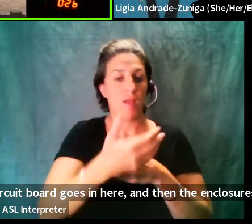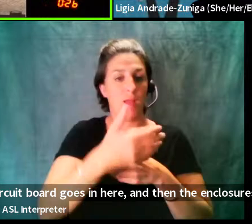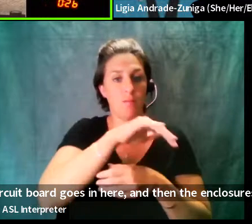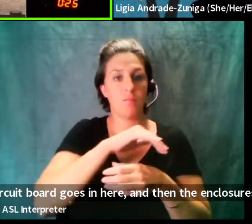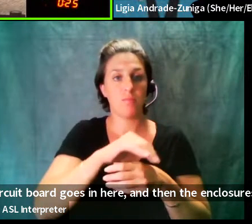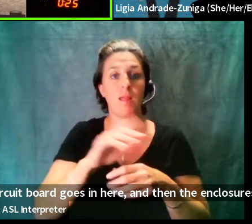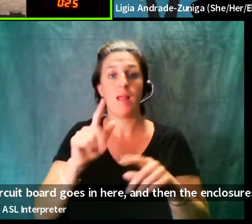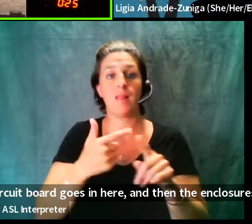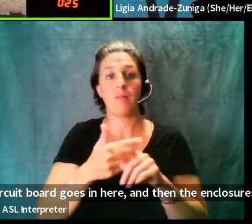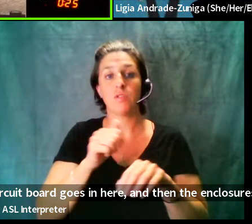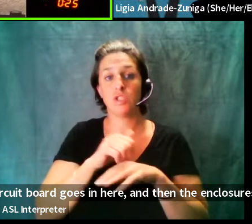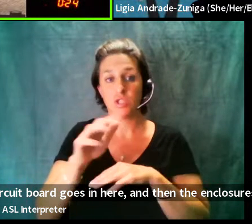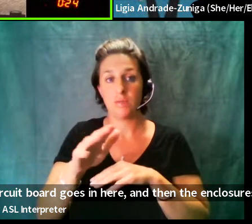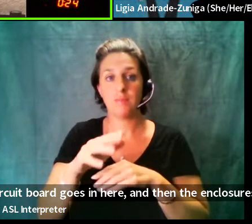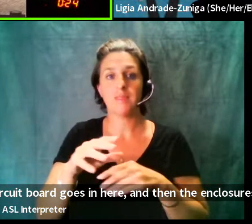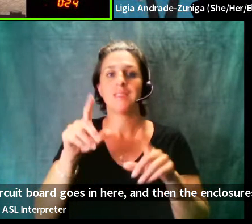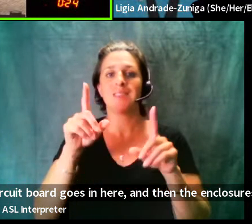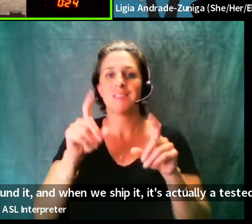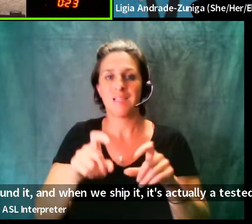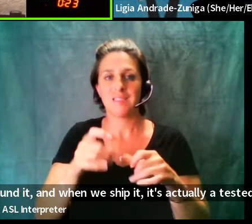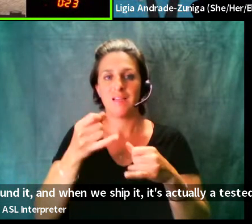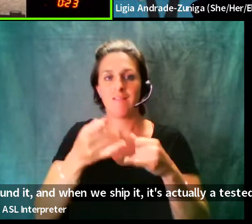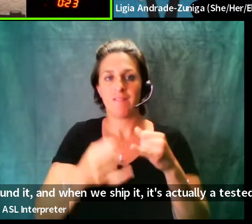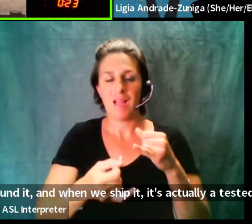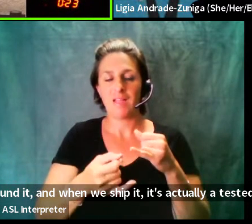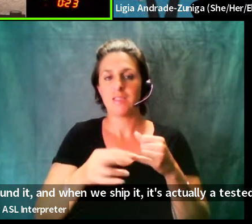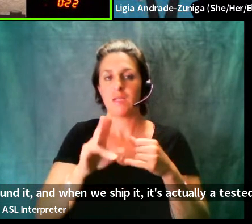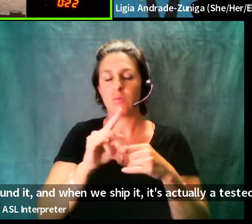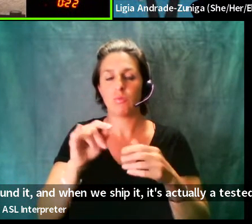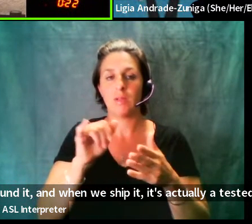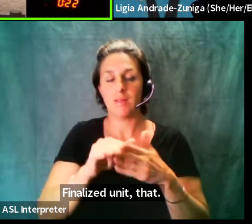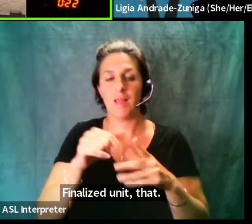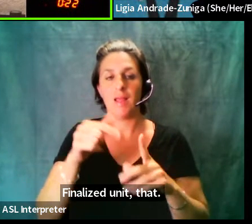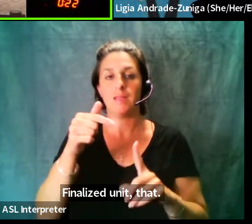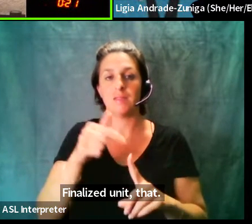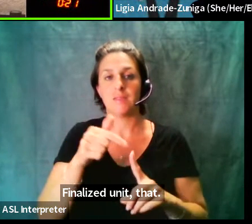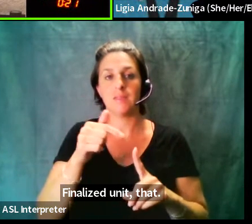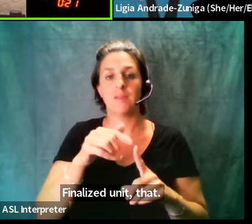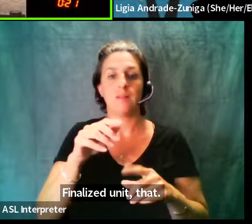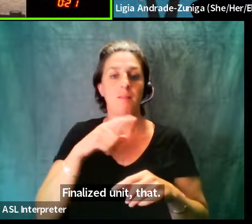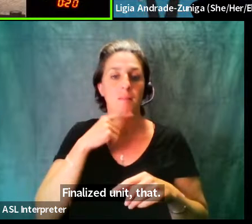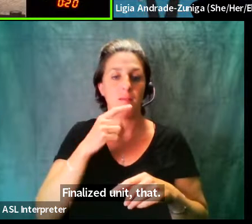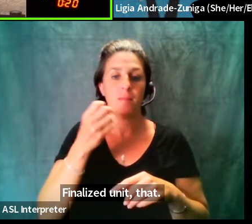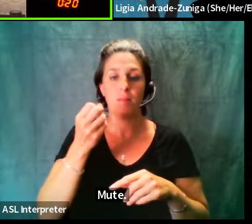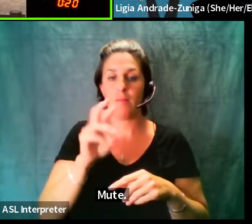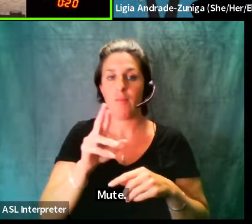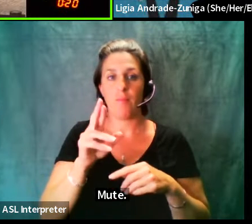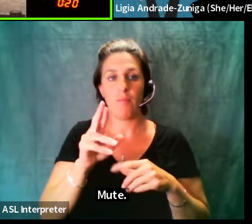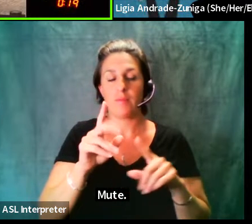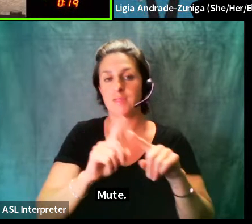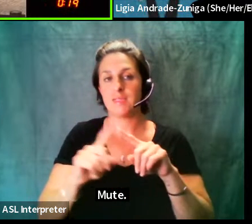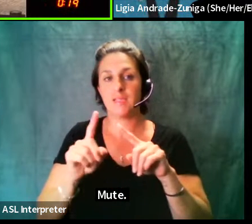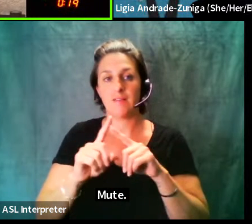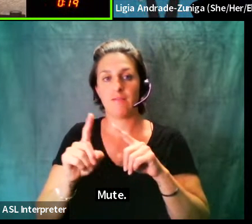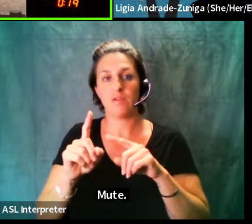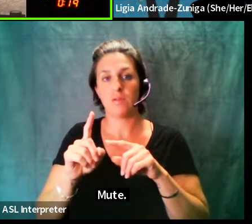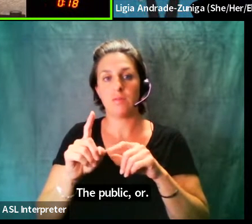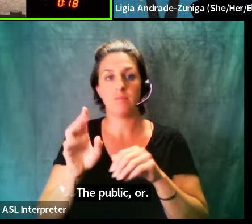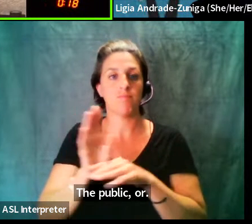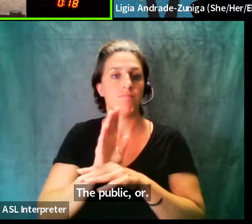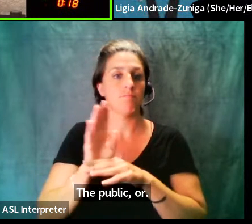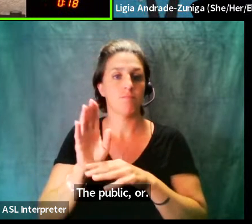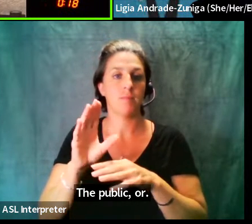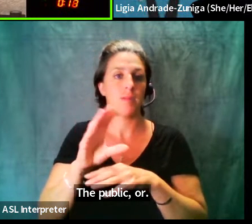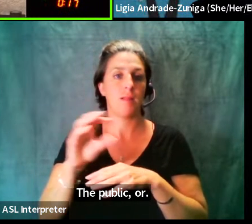tested, finalized unit that the public or different commercial companies